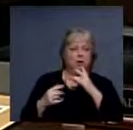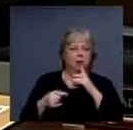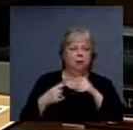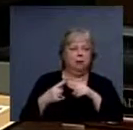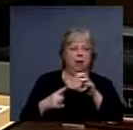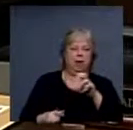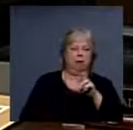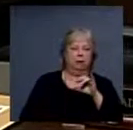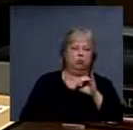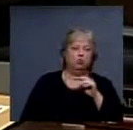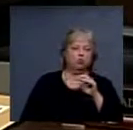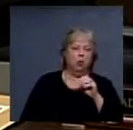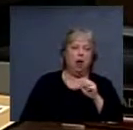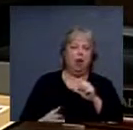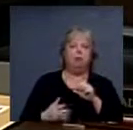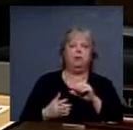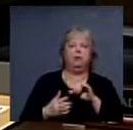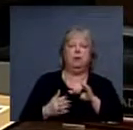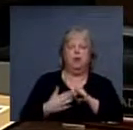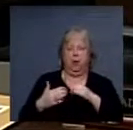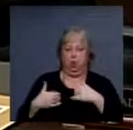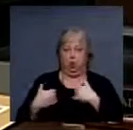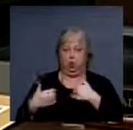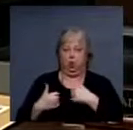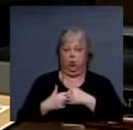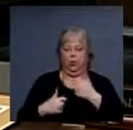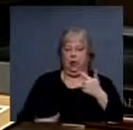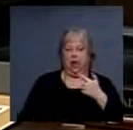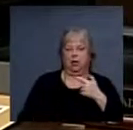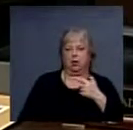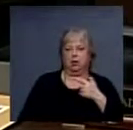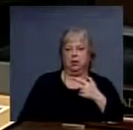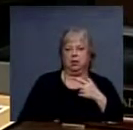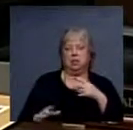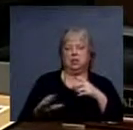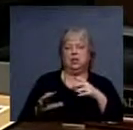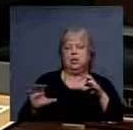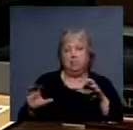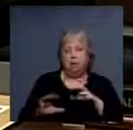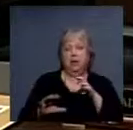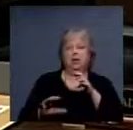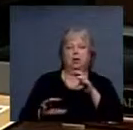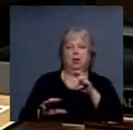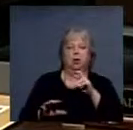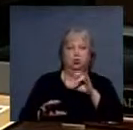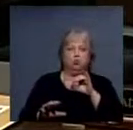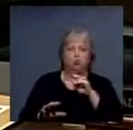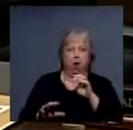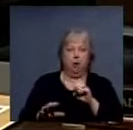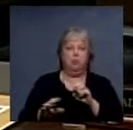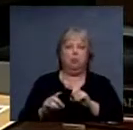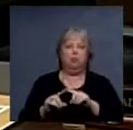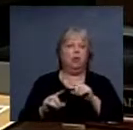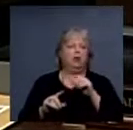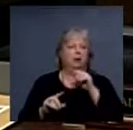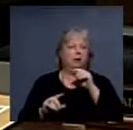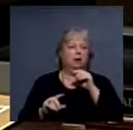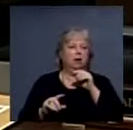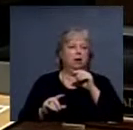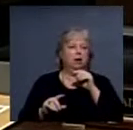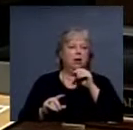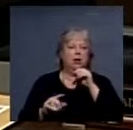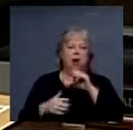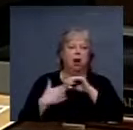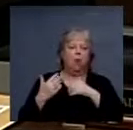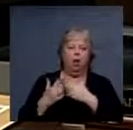crimes committed by youth with guns, but our shootings in Little Rock are not all crimes committed by